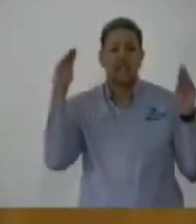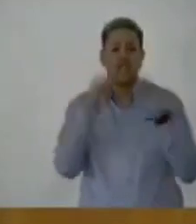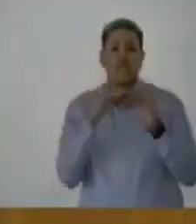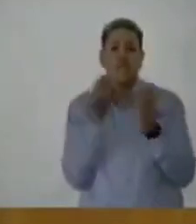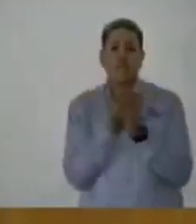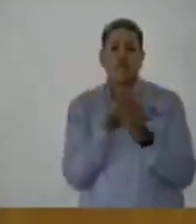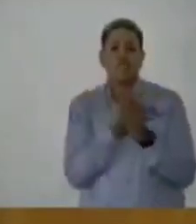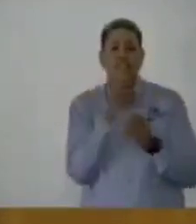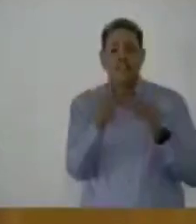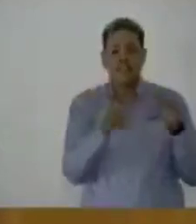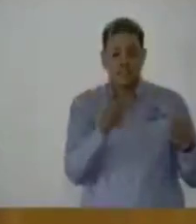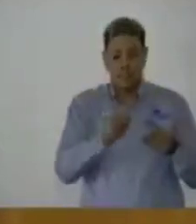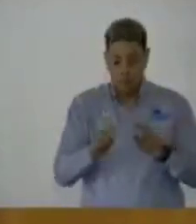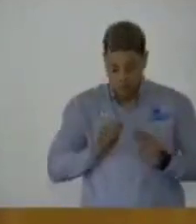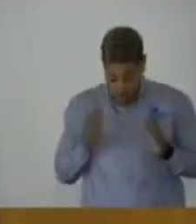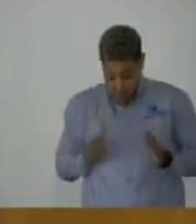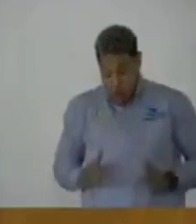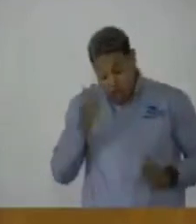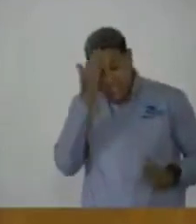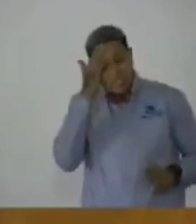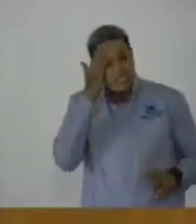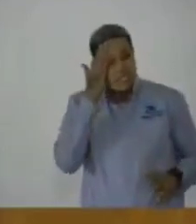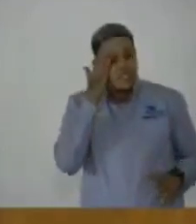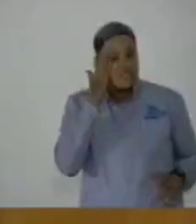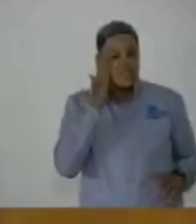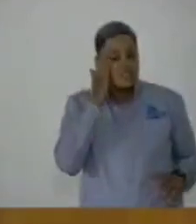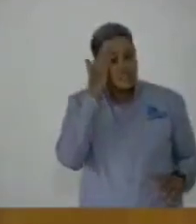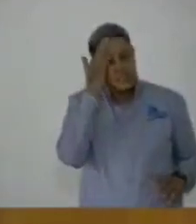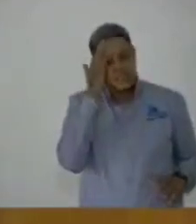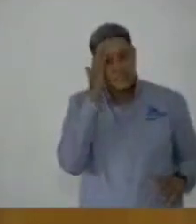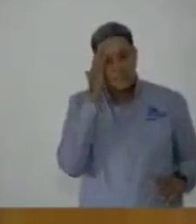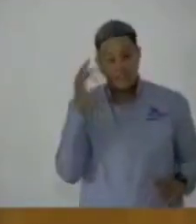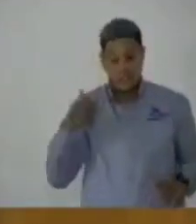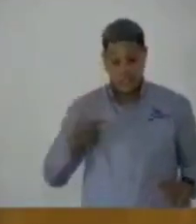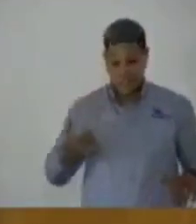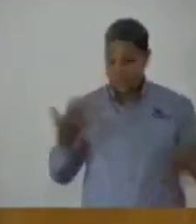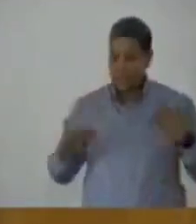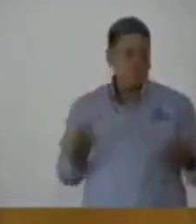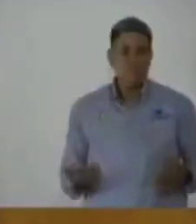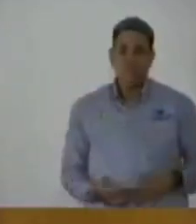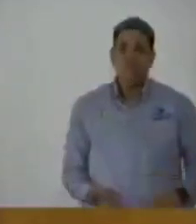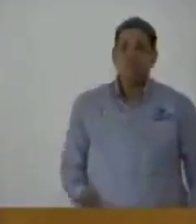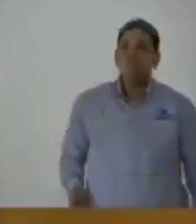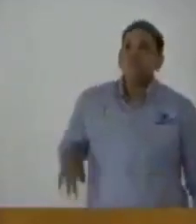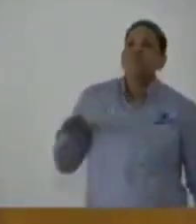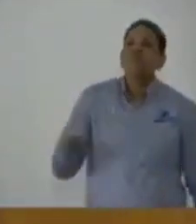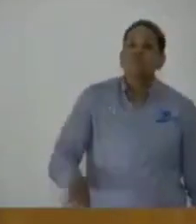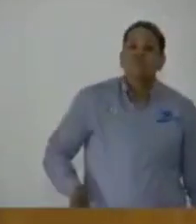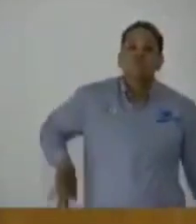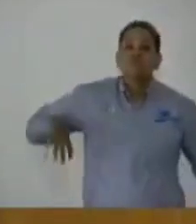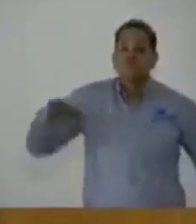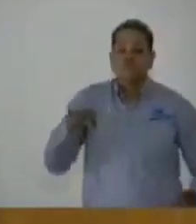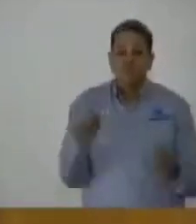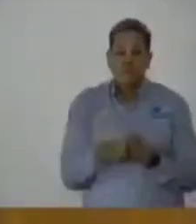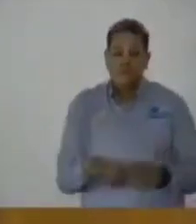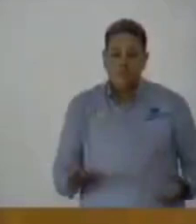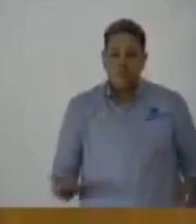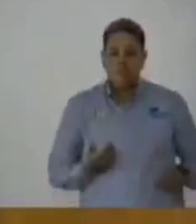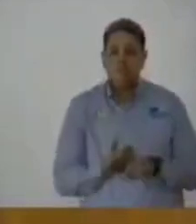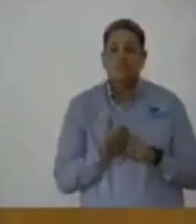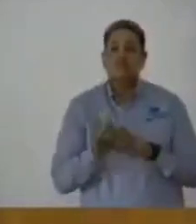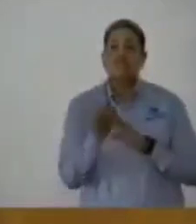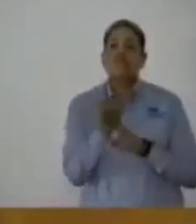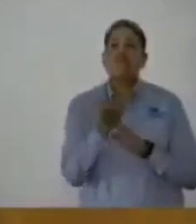spend. But the person is not in glee if they have to pay more. So the leader